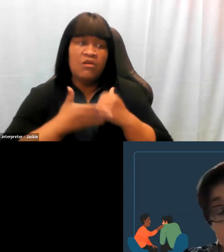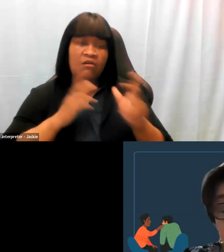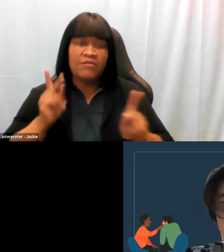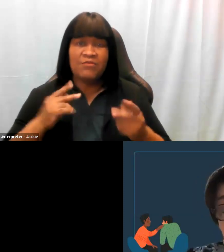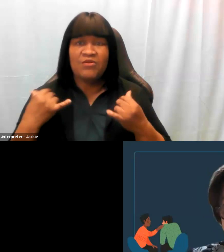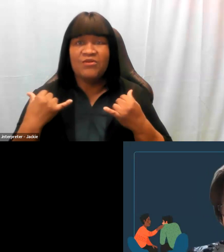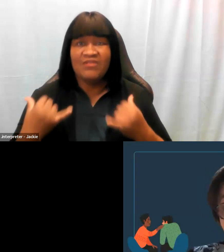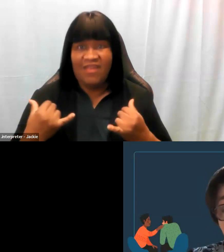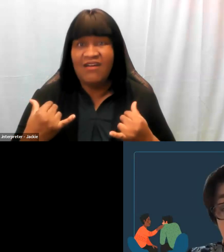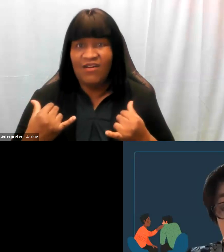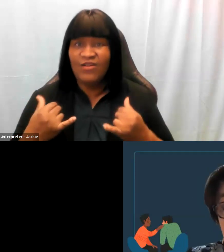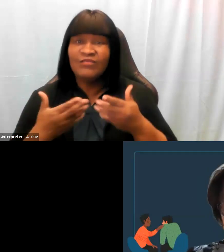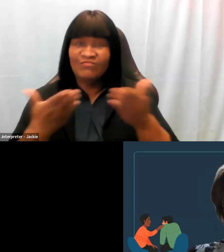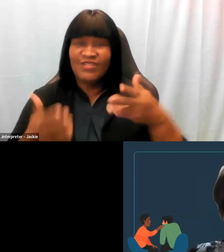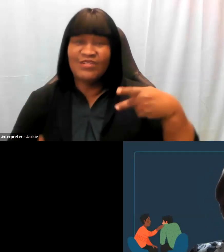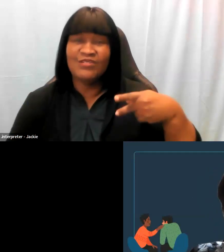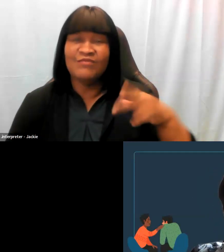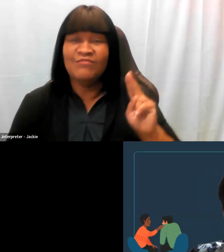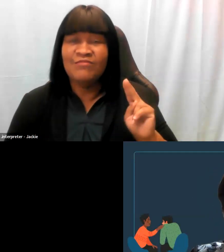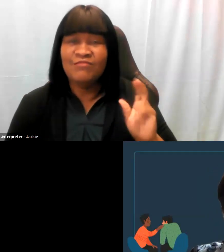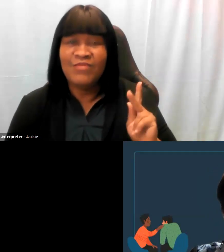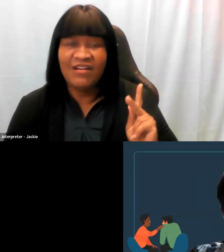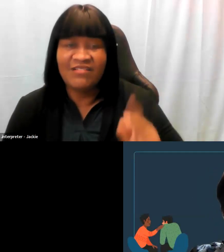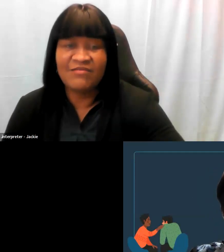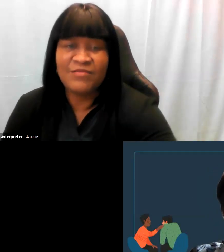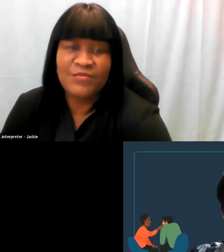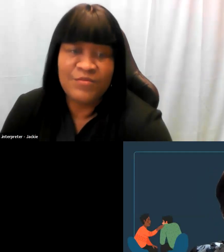now. Take it away, Puck.